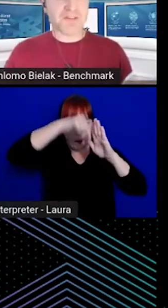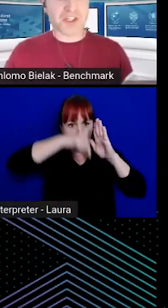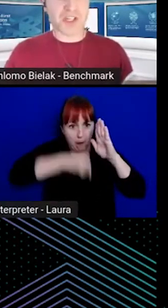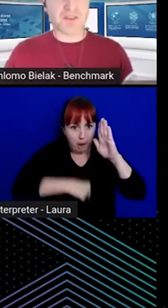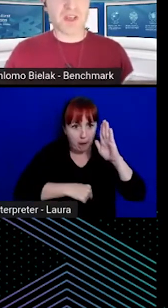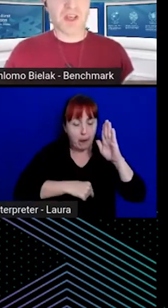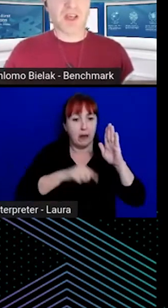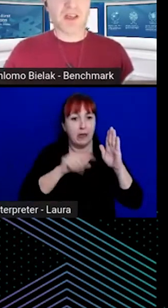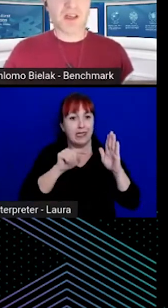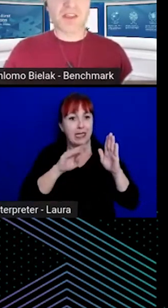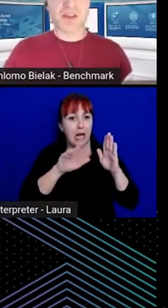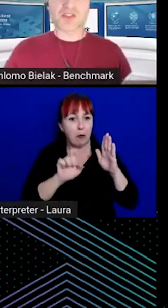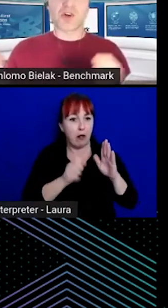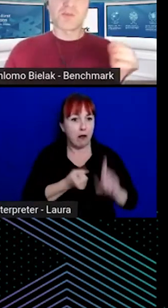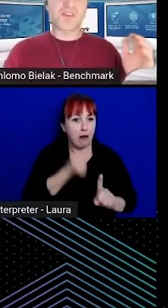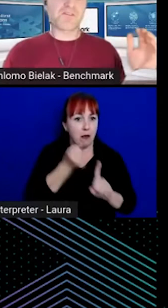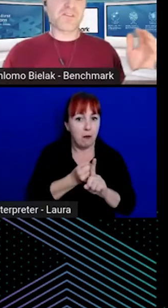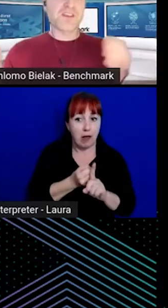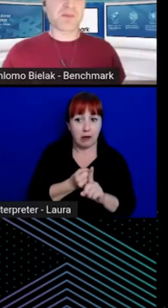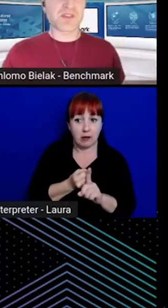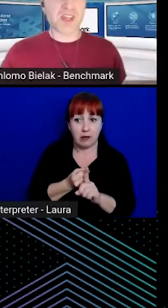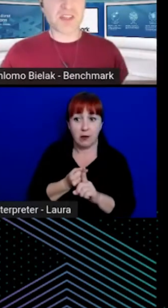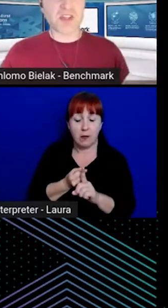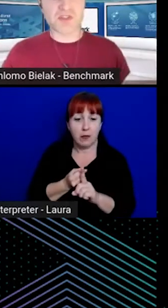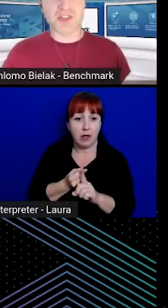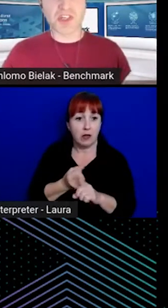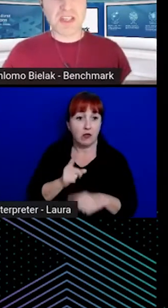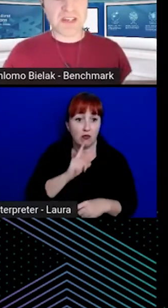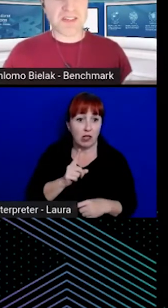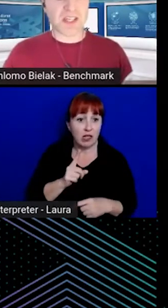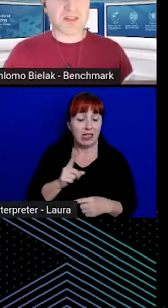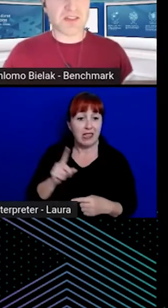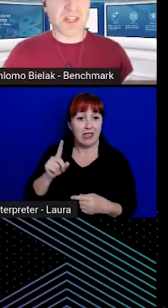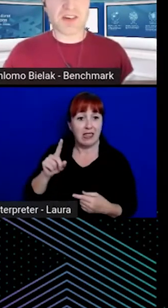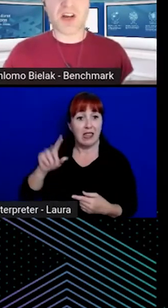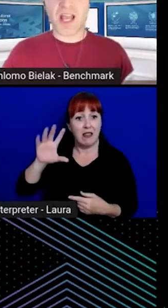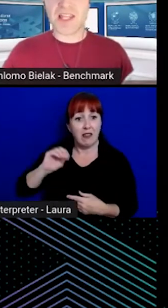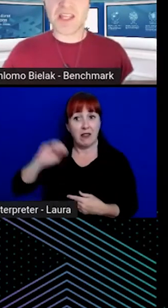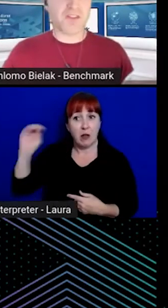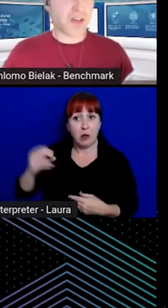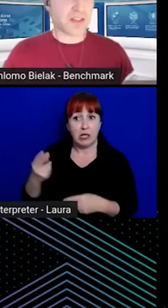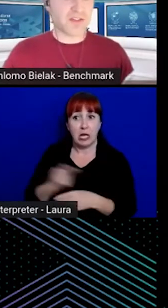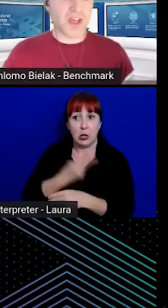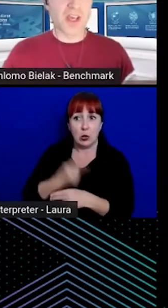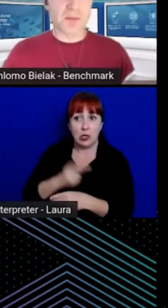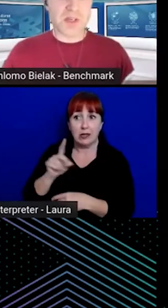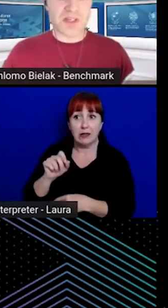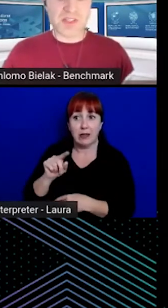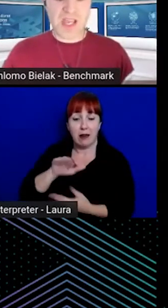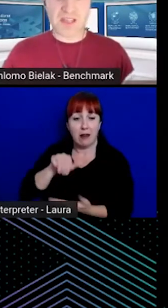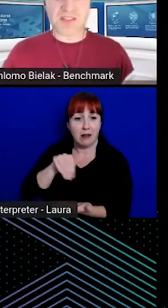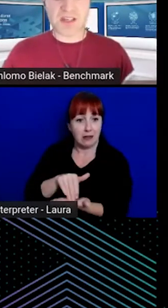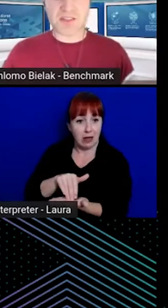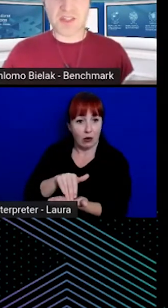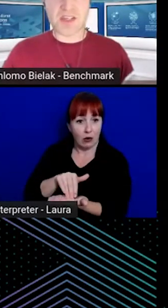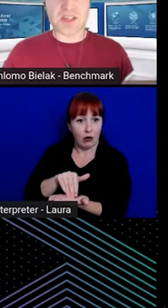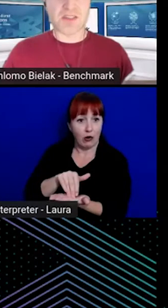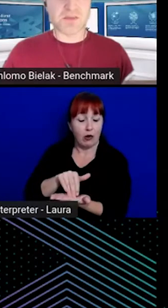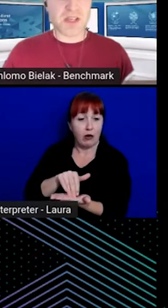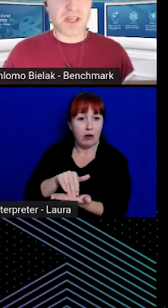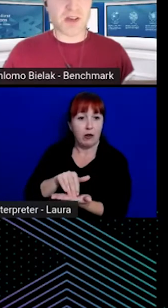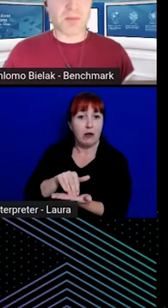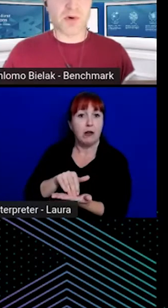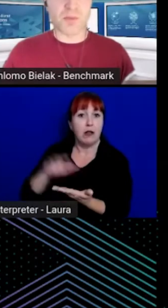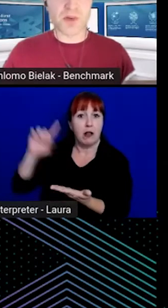become efficient, there's almost a 50% usage in data centers that are highly ineffective because the SDLC